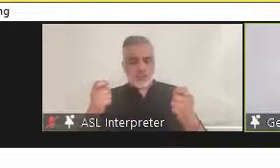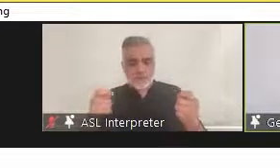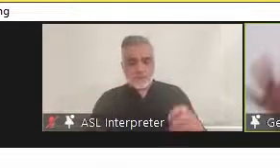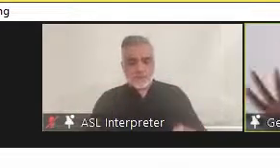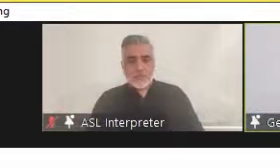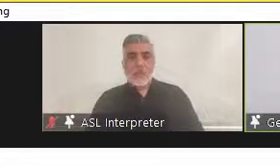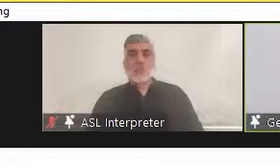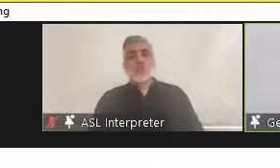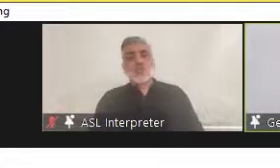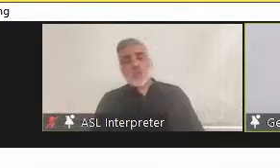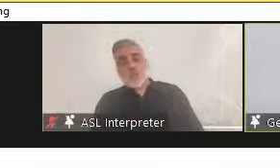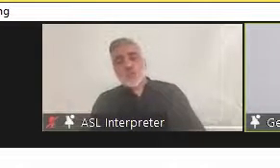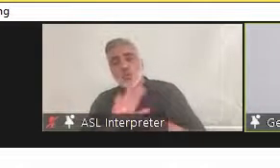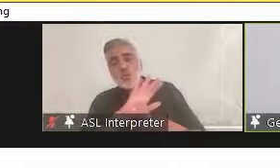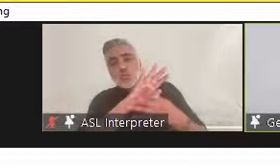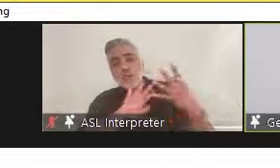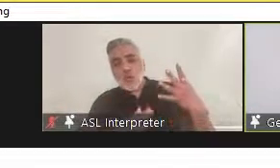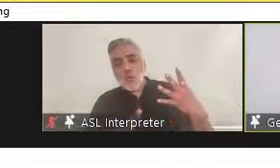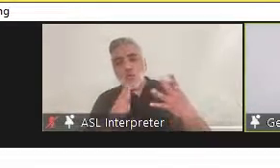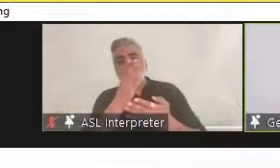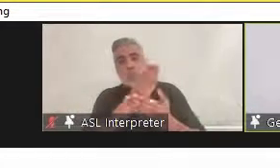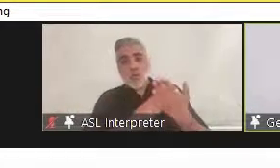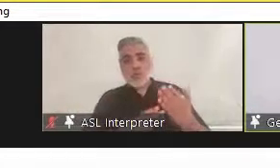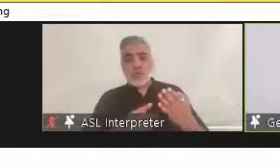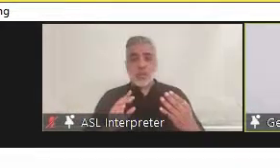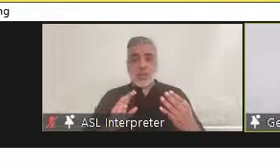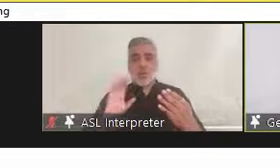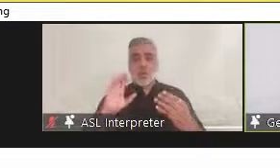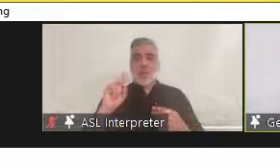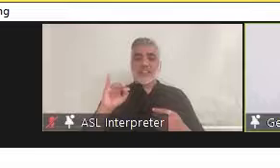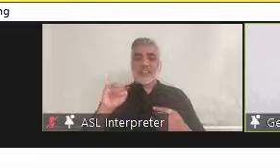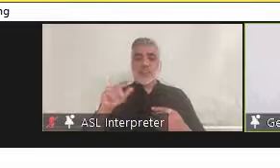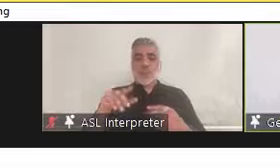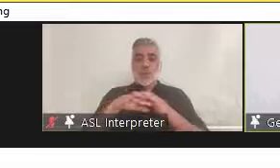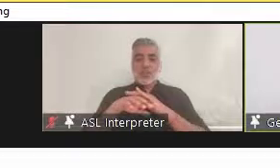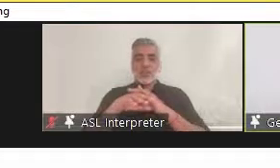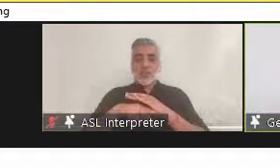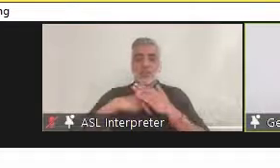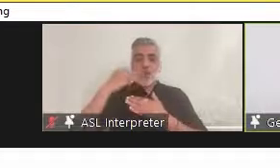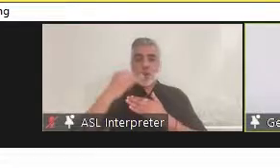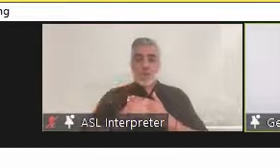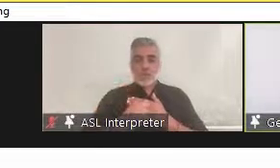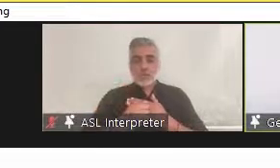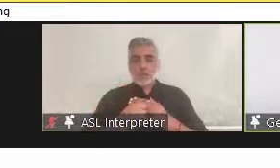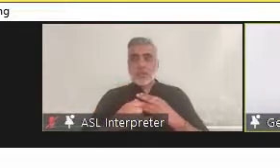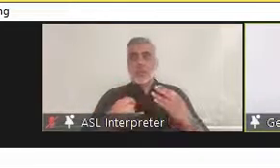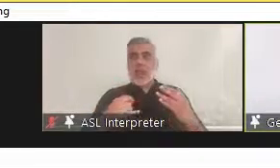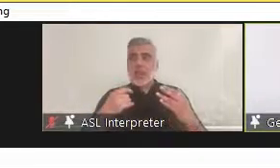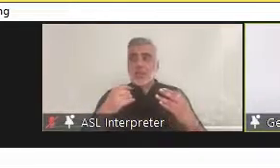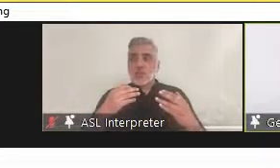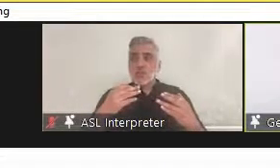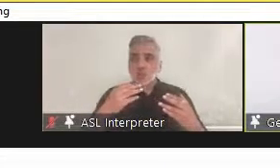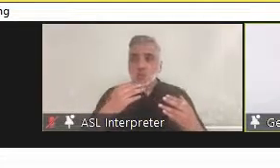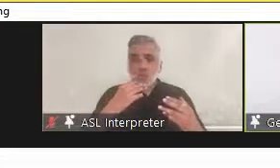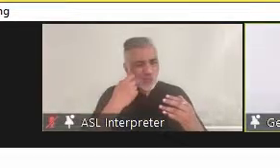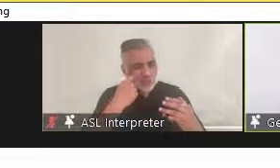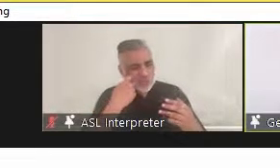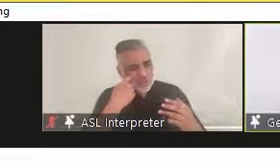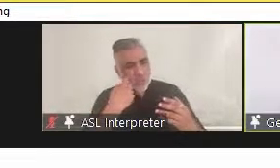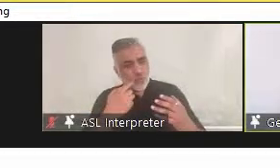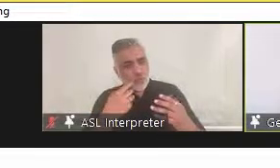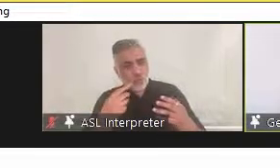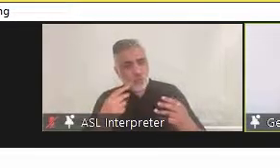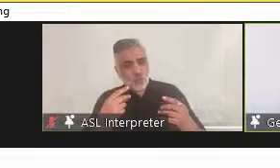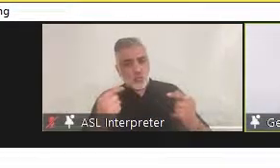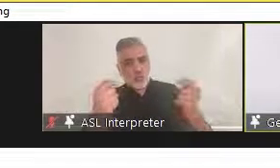that is the 4 components of this digital acceleration project. And Wilson will just go through quickly